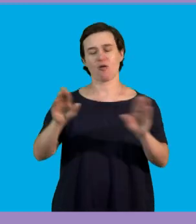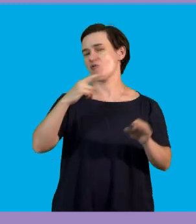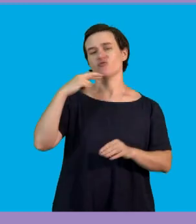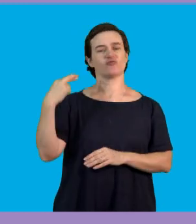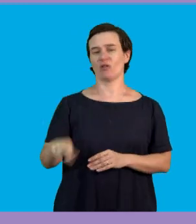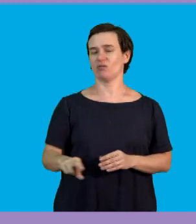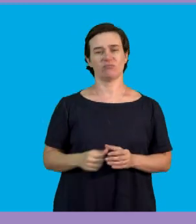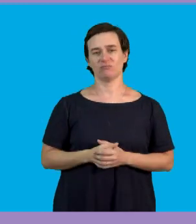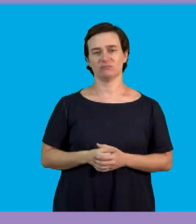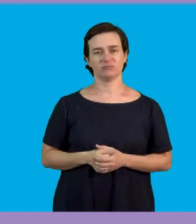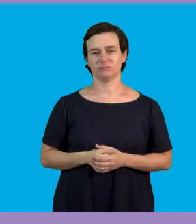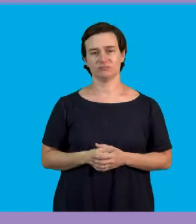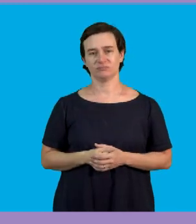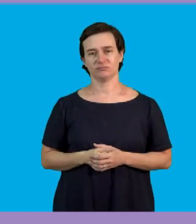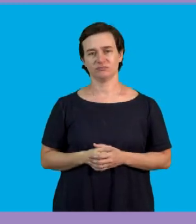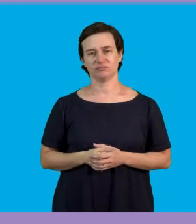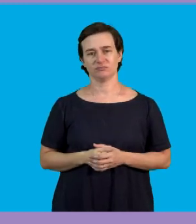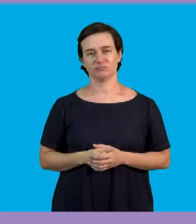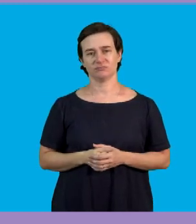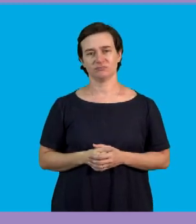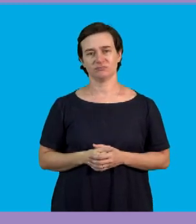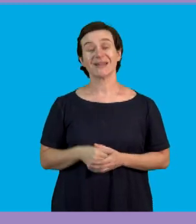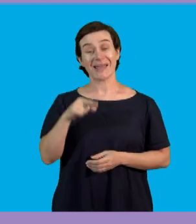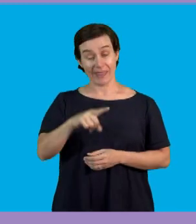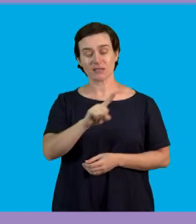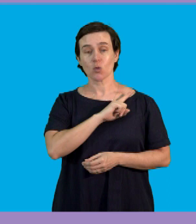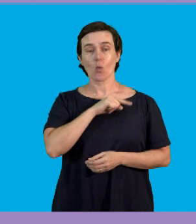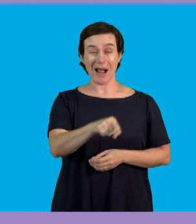be non-real. That's why 0 is the